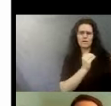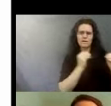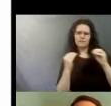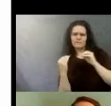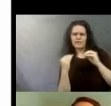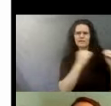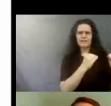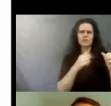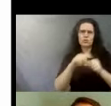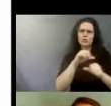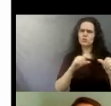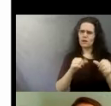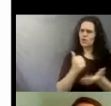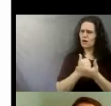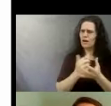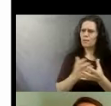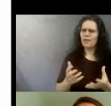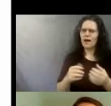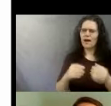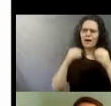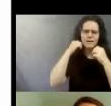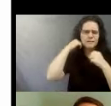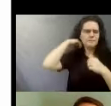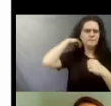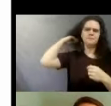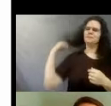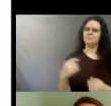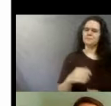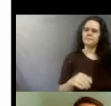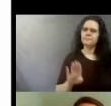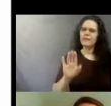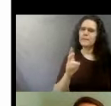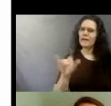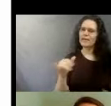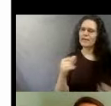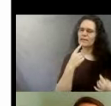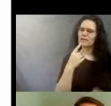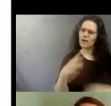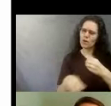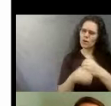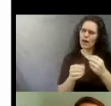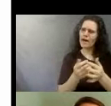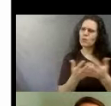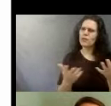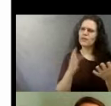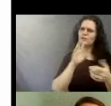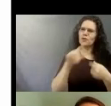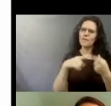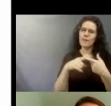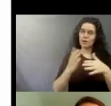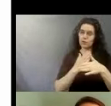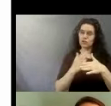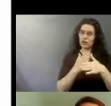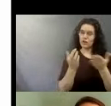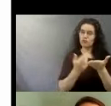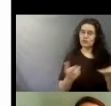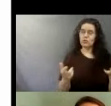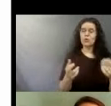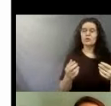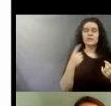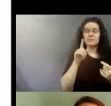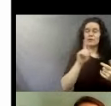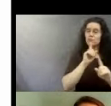Katie, I just want to add one other thing. We're talking about sharing resources, but you know, the MLPs have also been able to